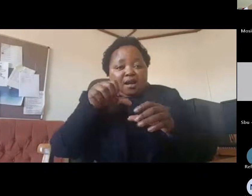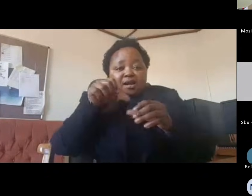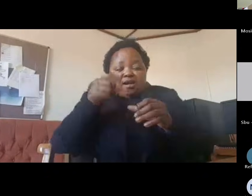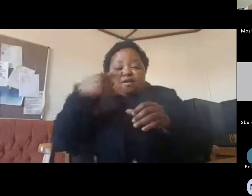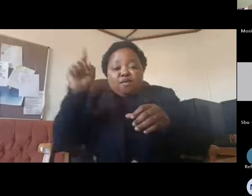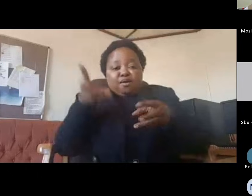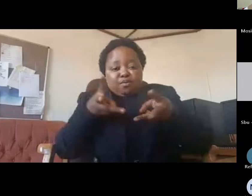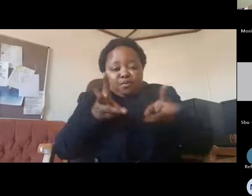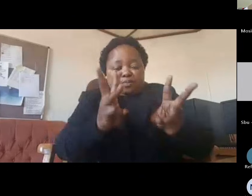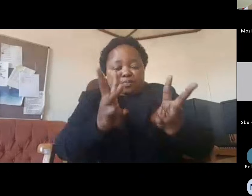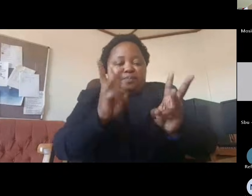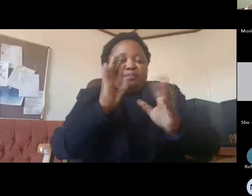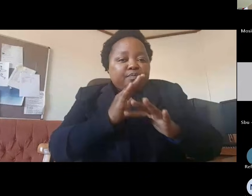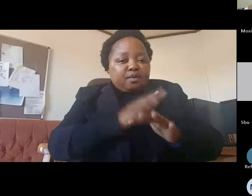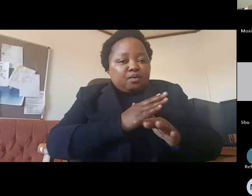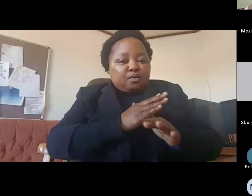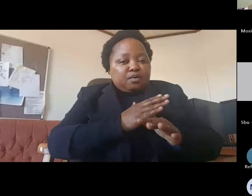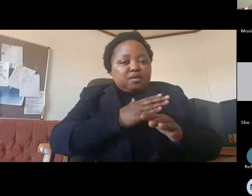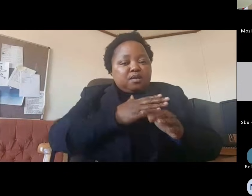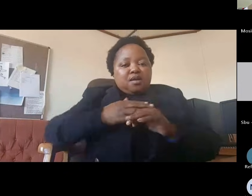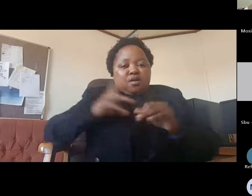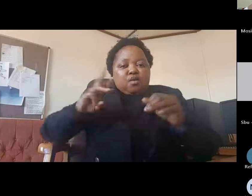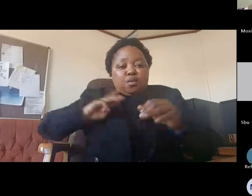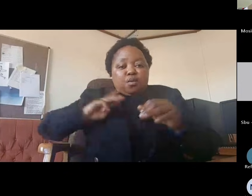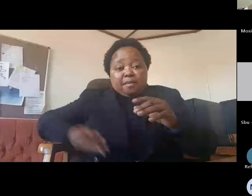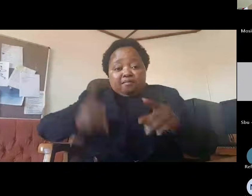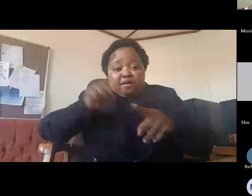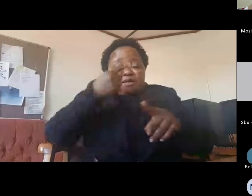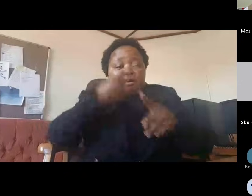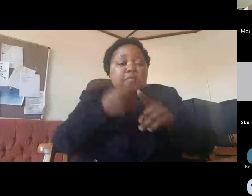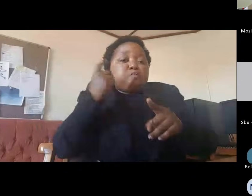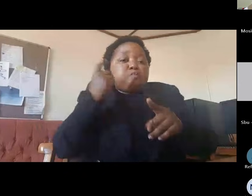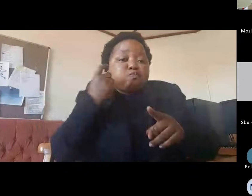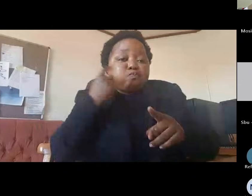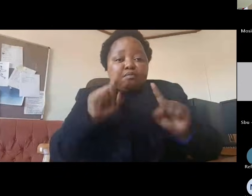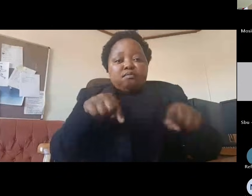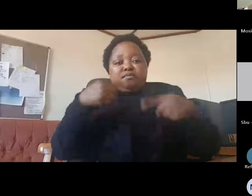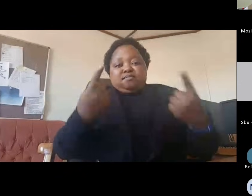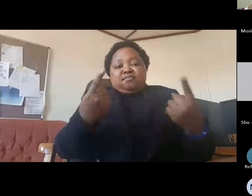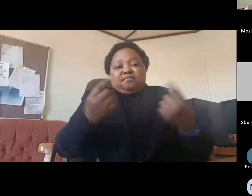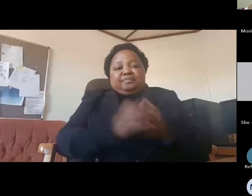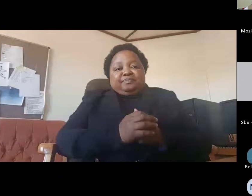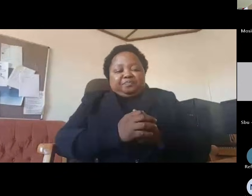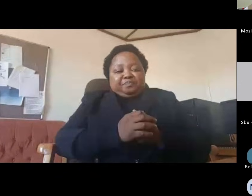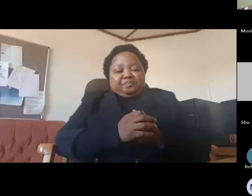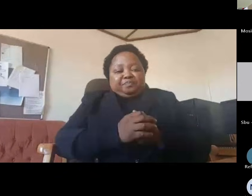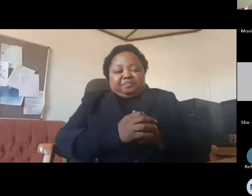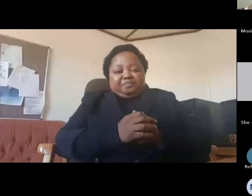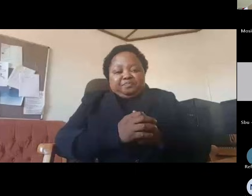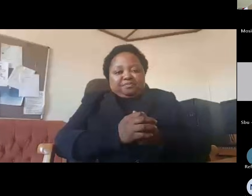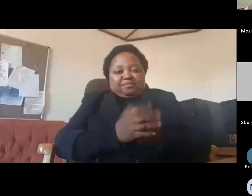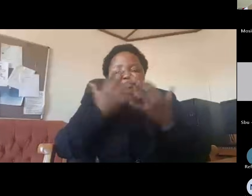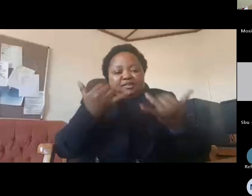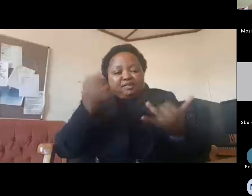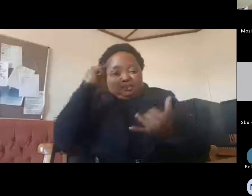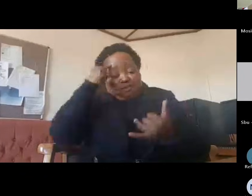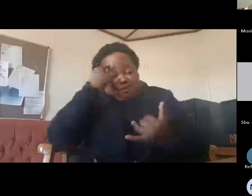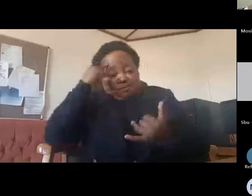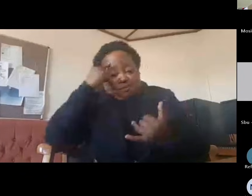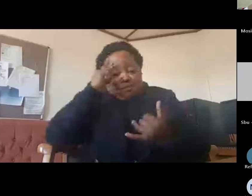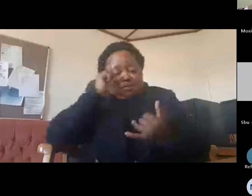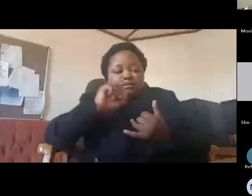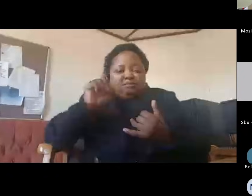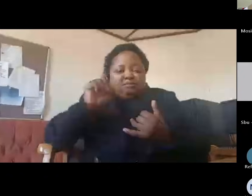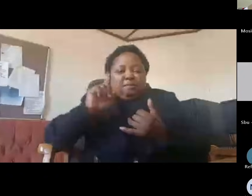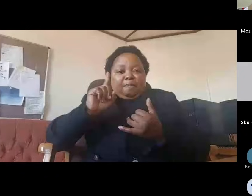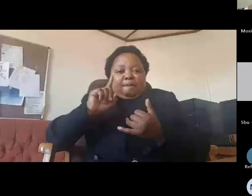elderly woman couldn't get pregnant, for example. So I think it's an area that